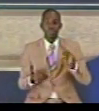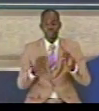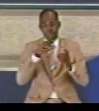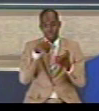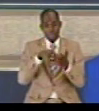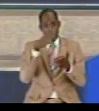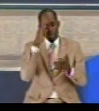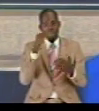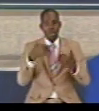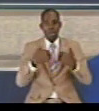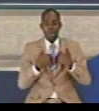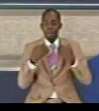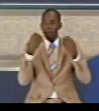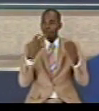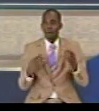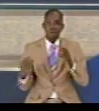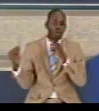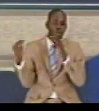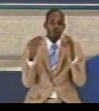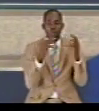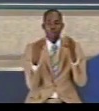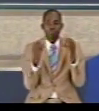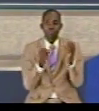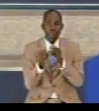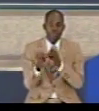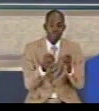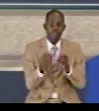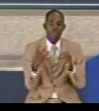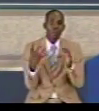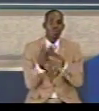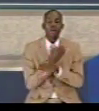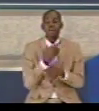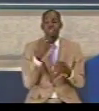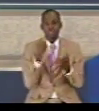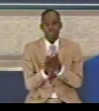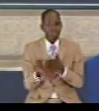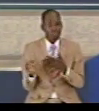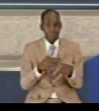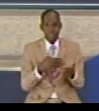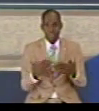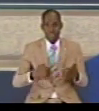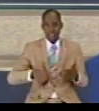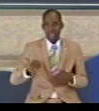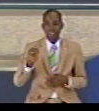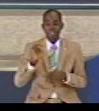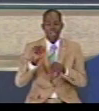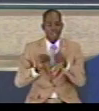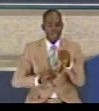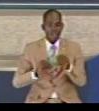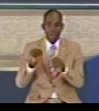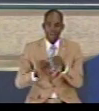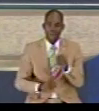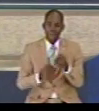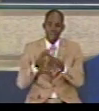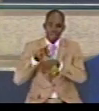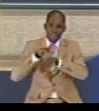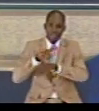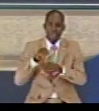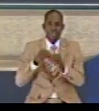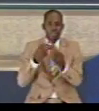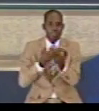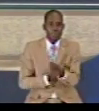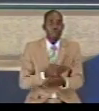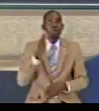it says, early will I seek thee. Early in the morning will I seek thee. Early in my life will I seek